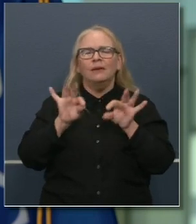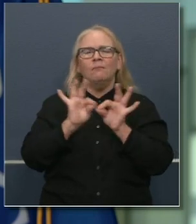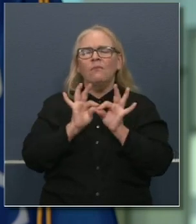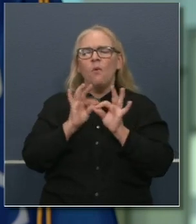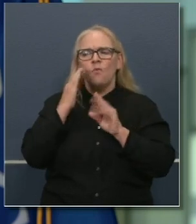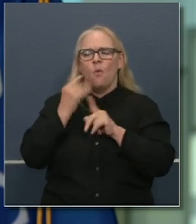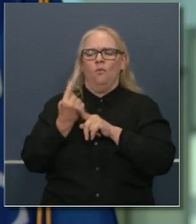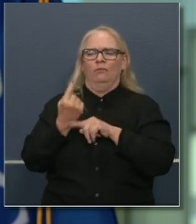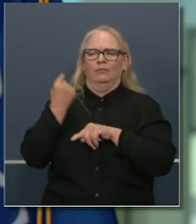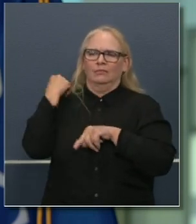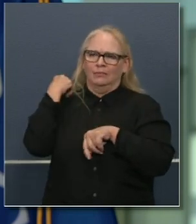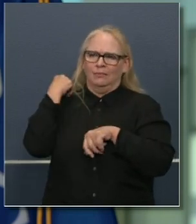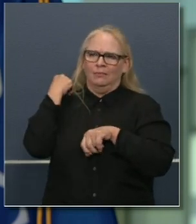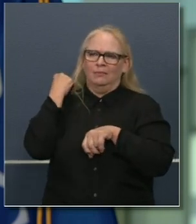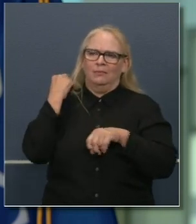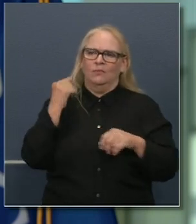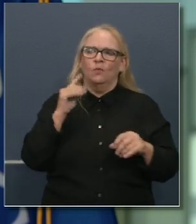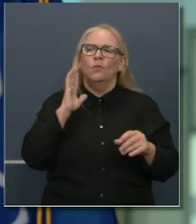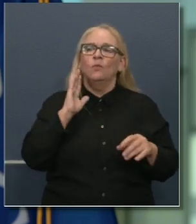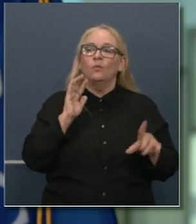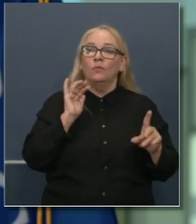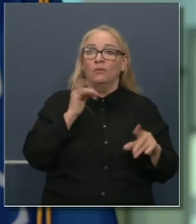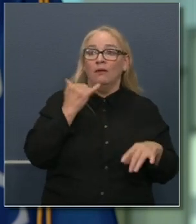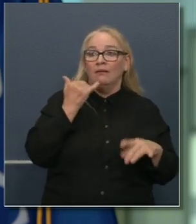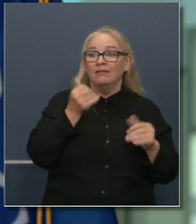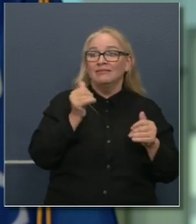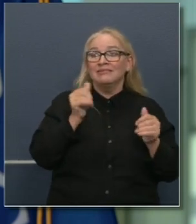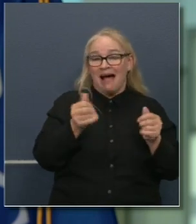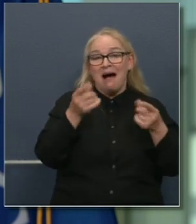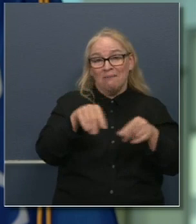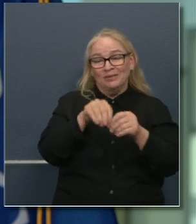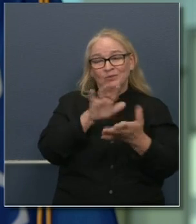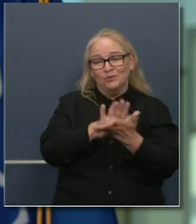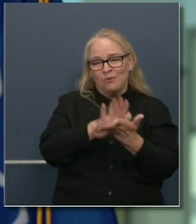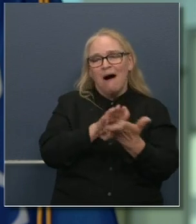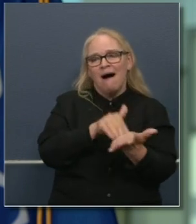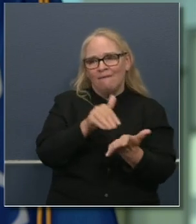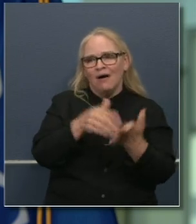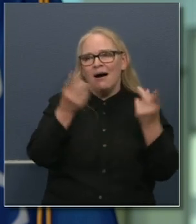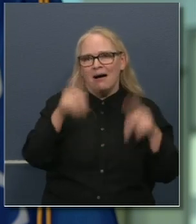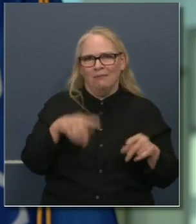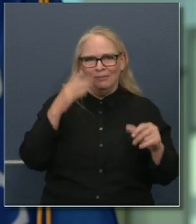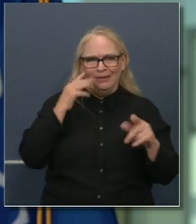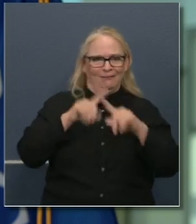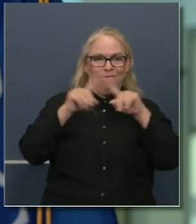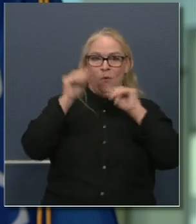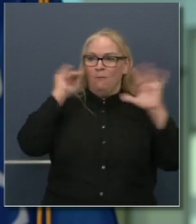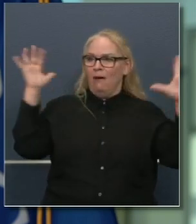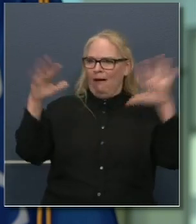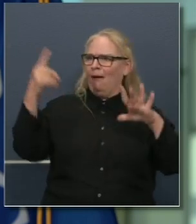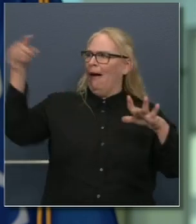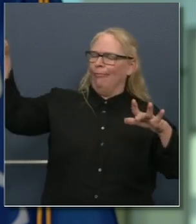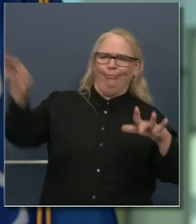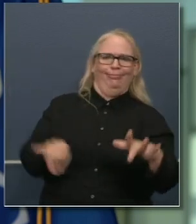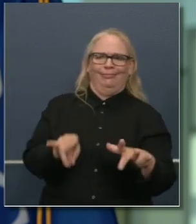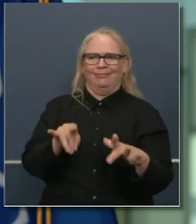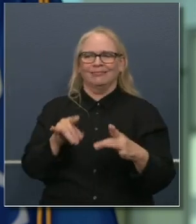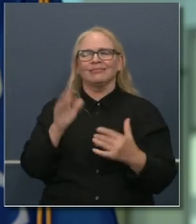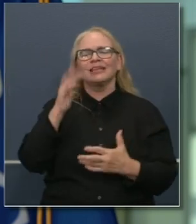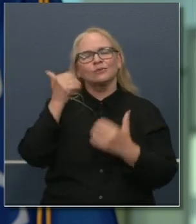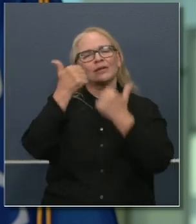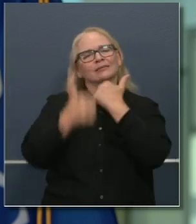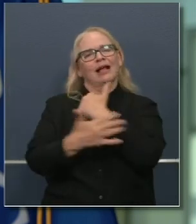school setting. And that's why the partnership with the contact tracers at the county level now to really do the contact